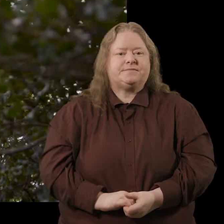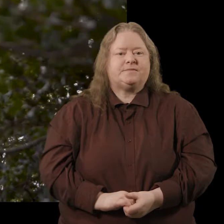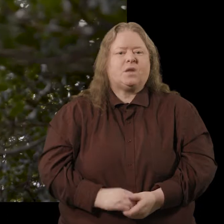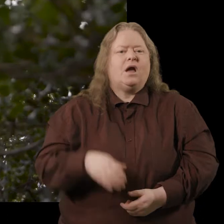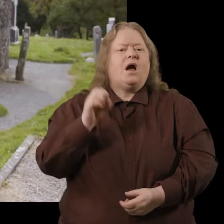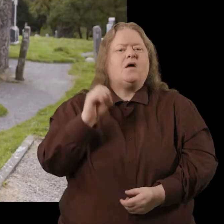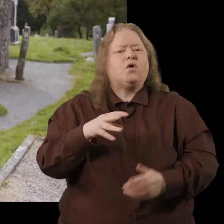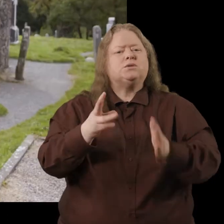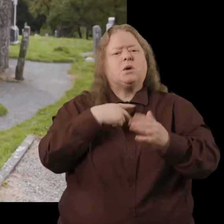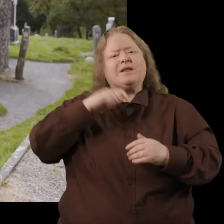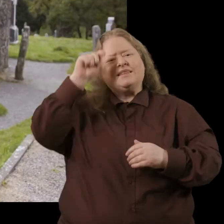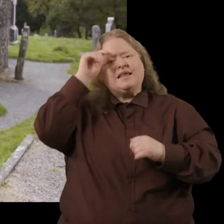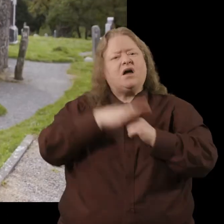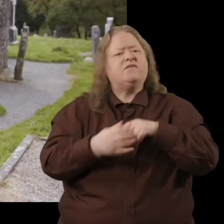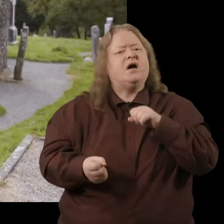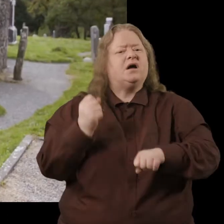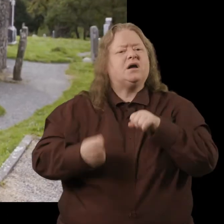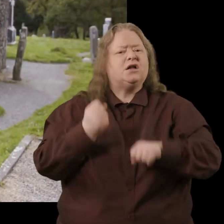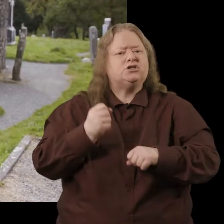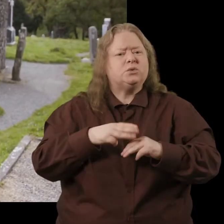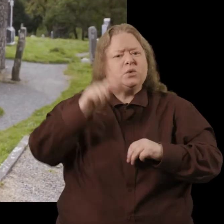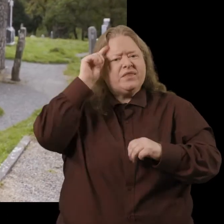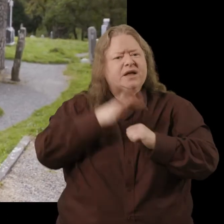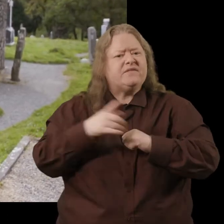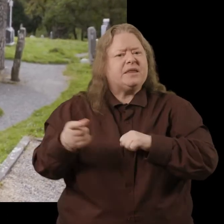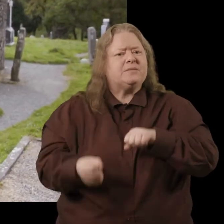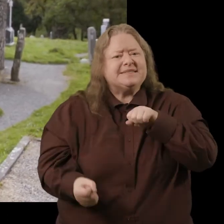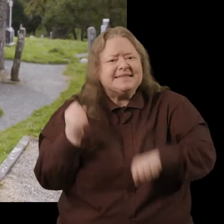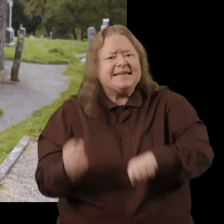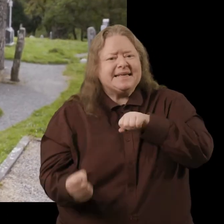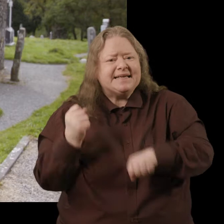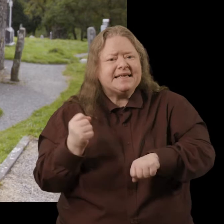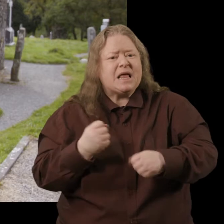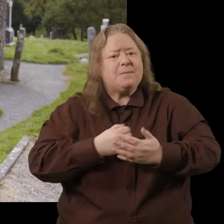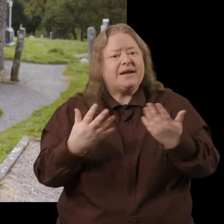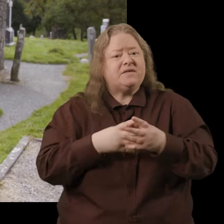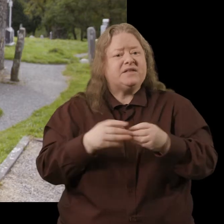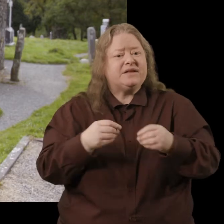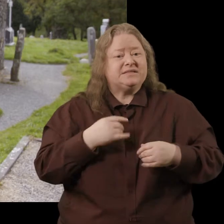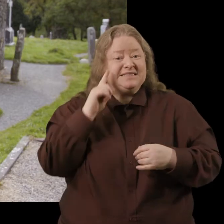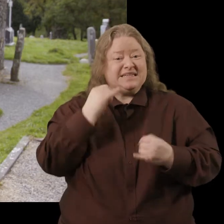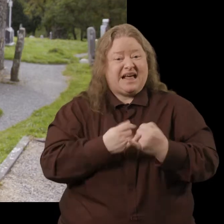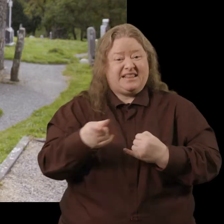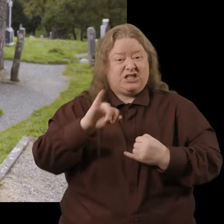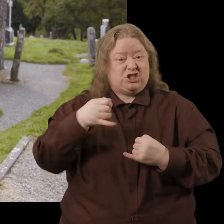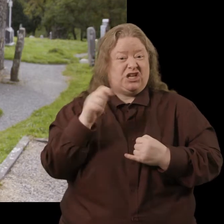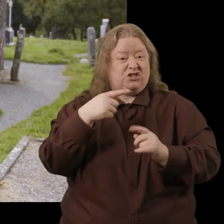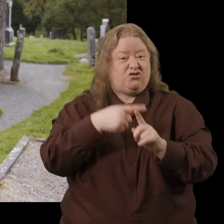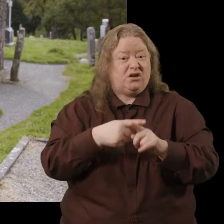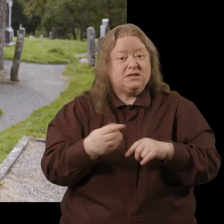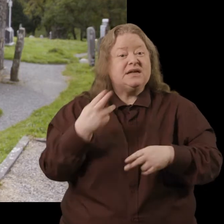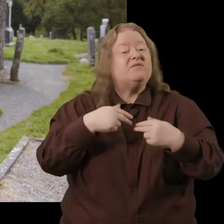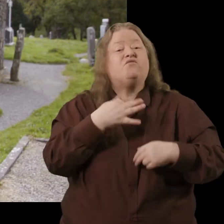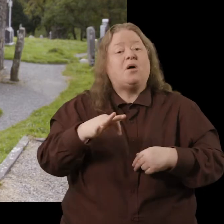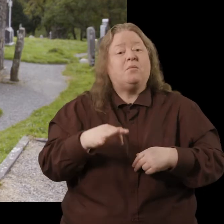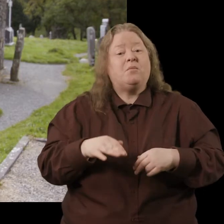Of course, when we think of archaeologists, we think of them digging. And many of the objects we've seen, like the jet cross, came